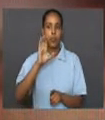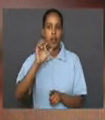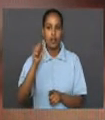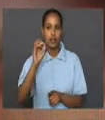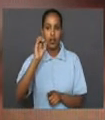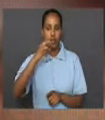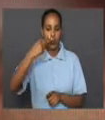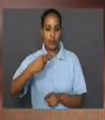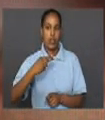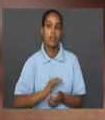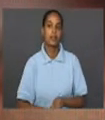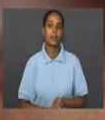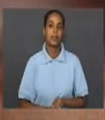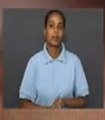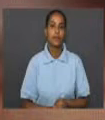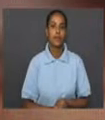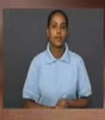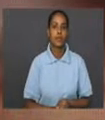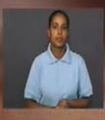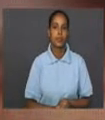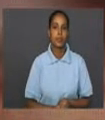calcium hydroxide.